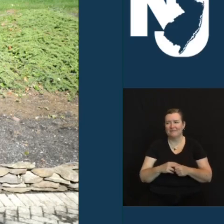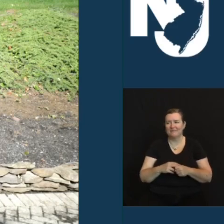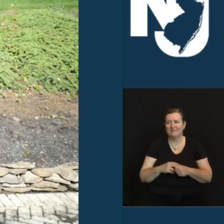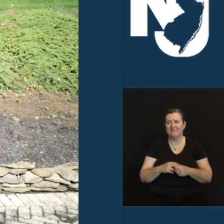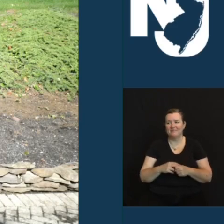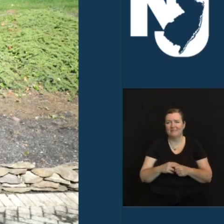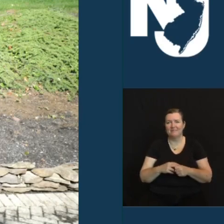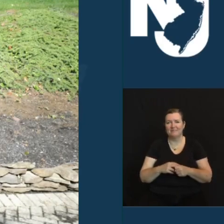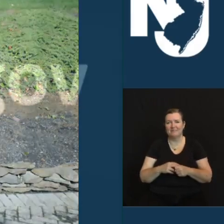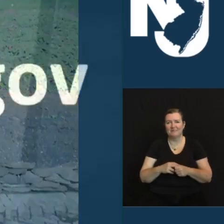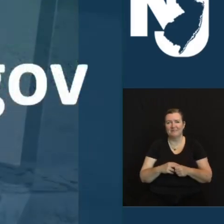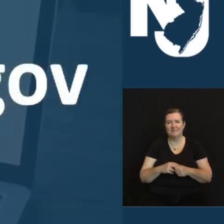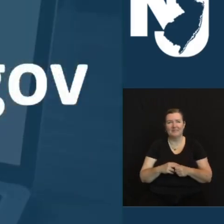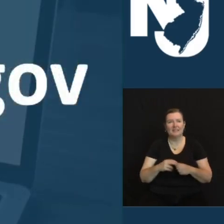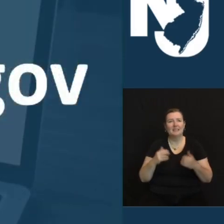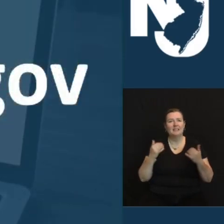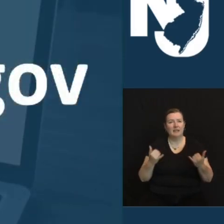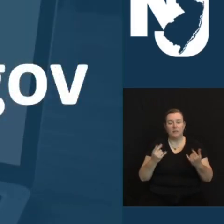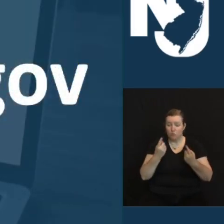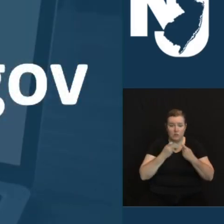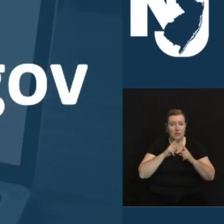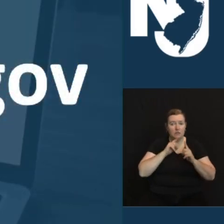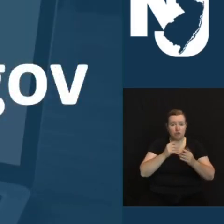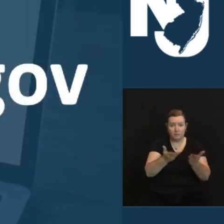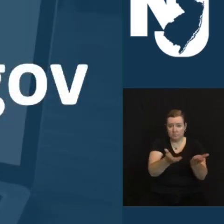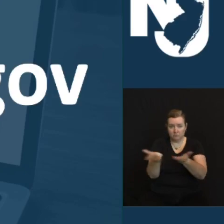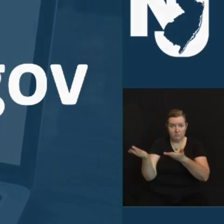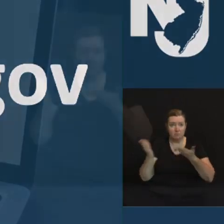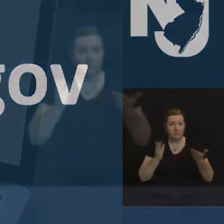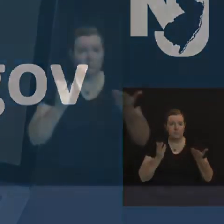With that, we'll start over here. Aswan has got the mic today.